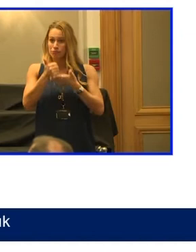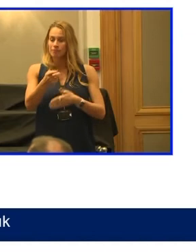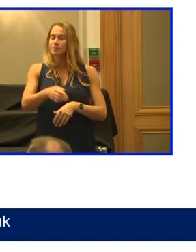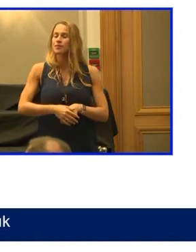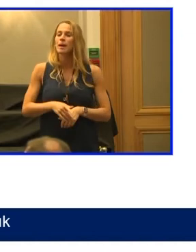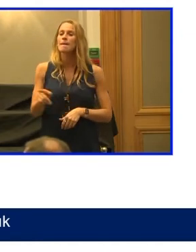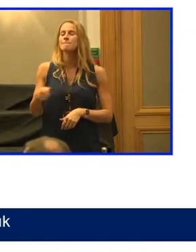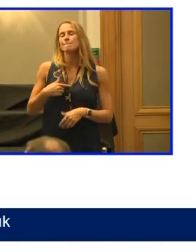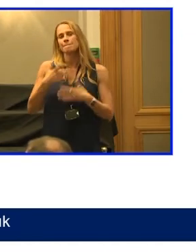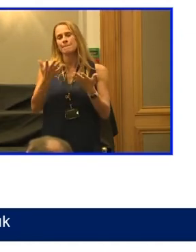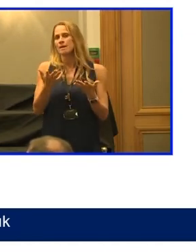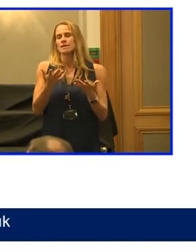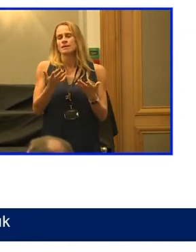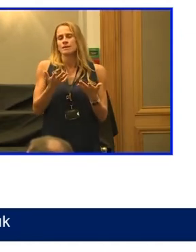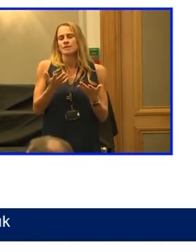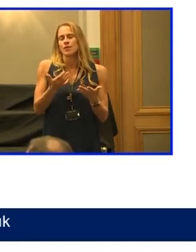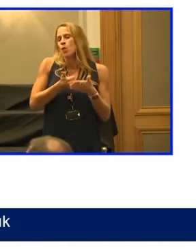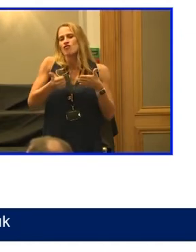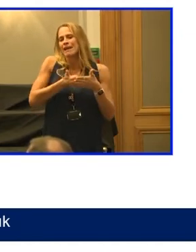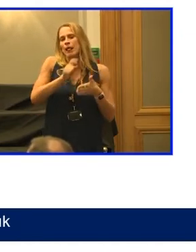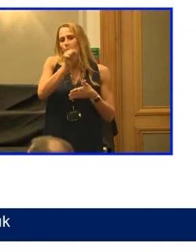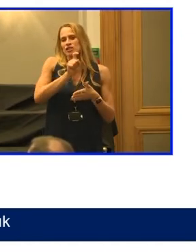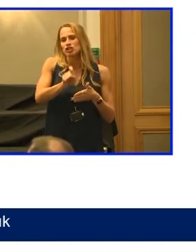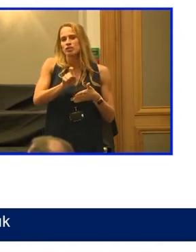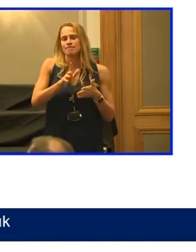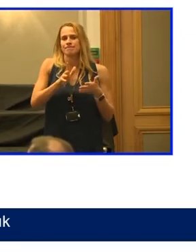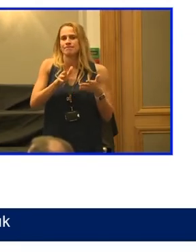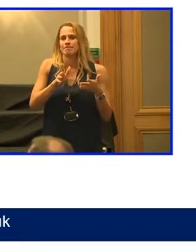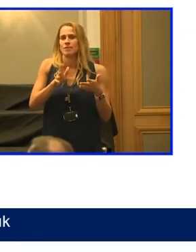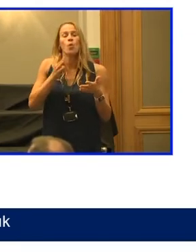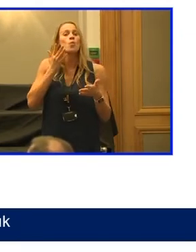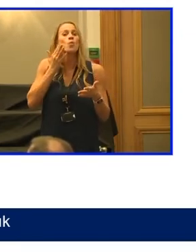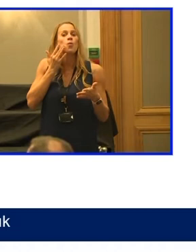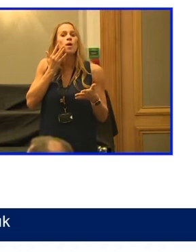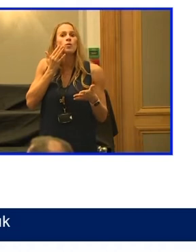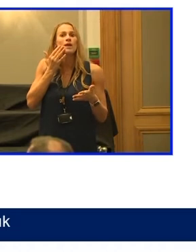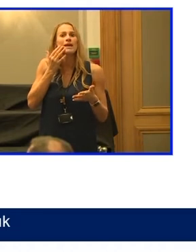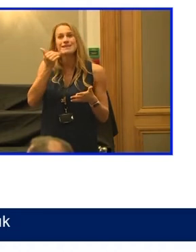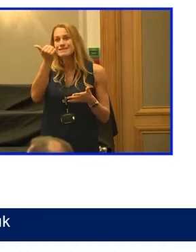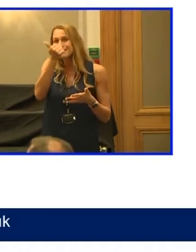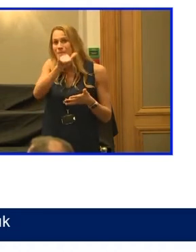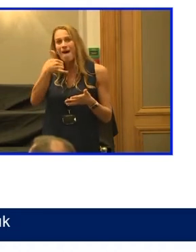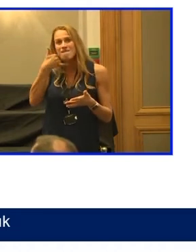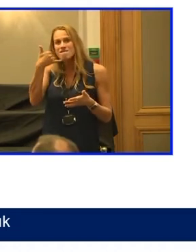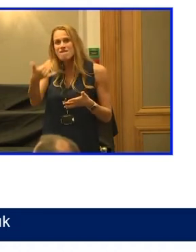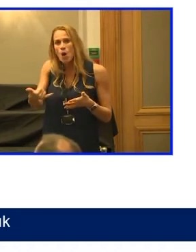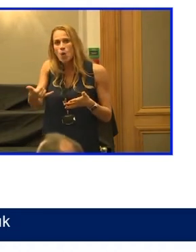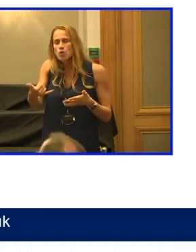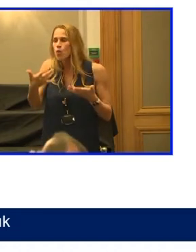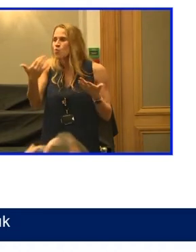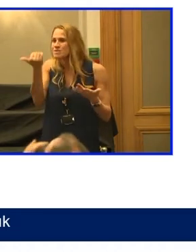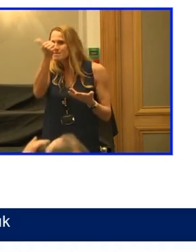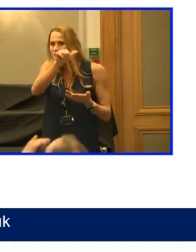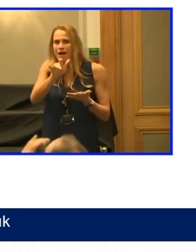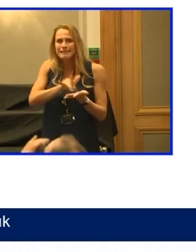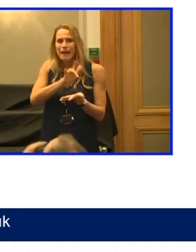question that, and this is what I really say to a lot of people, we're gonna move on to smartphones and tablets. This stuff is all now lifestyles. It's what is it you wanna do? Is